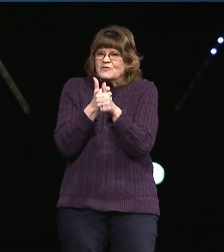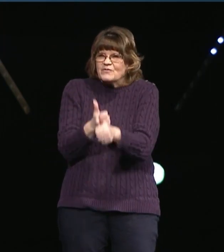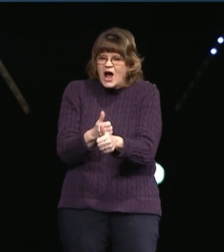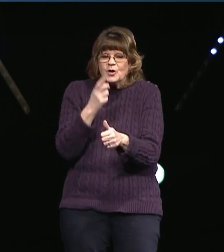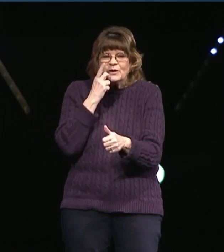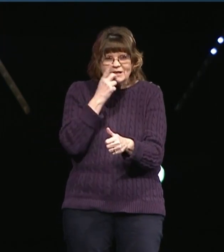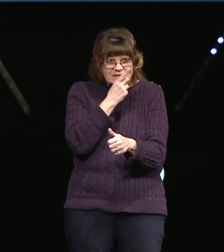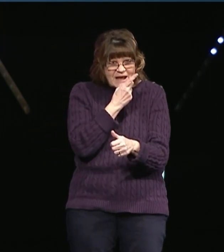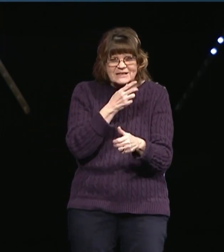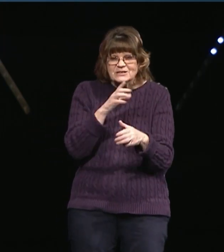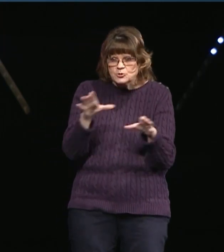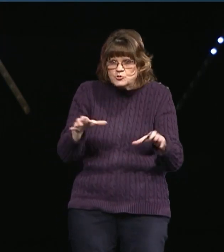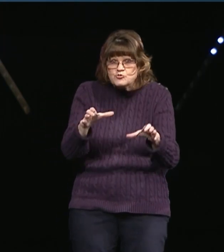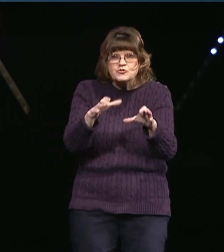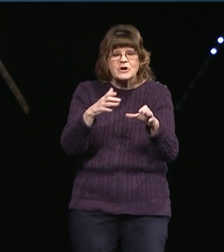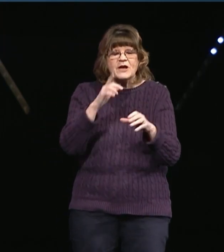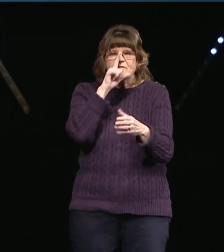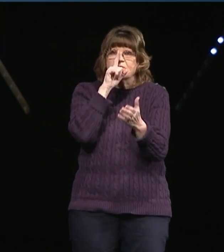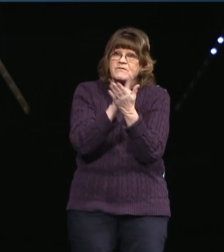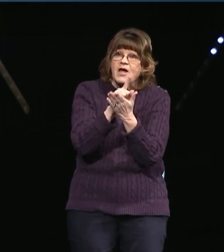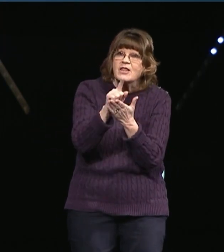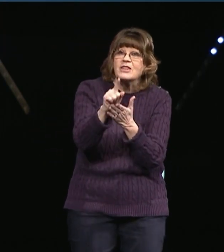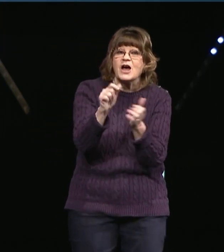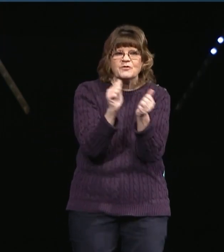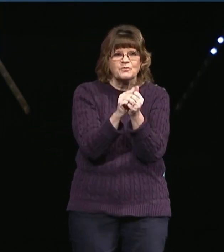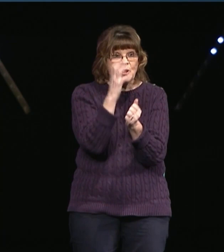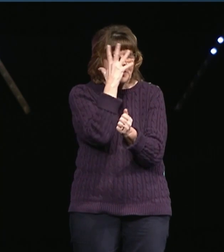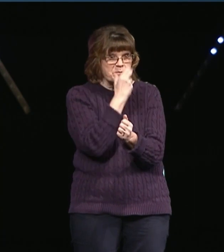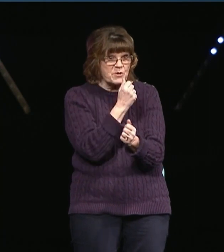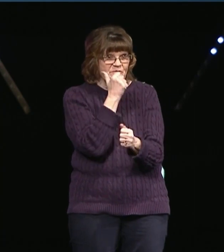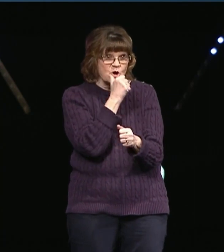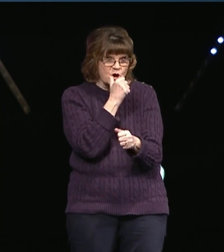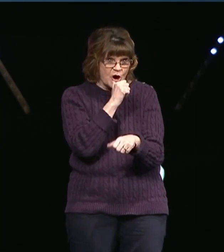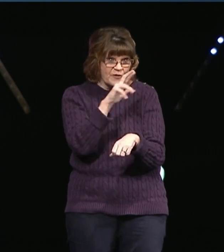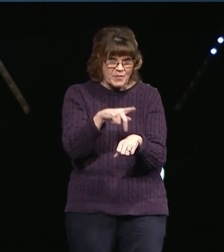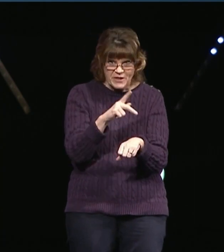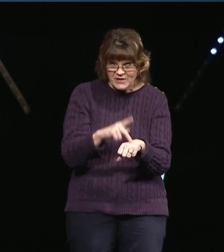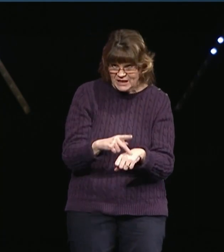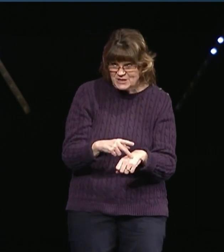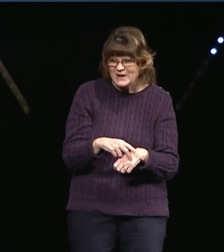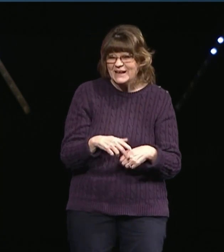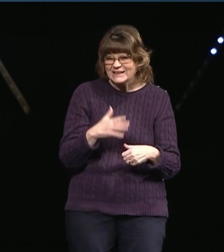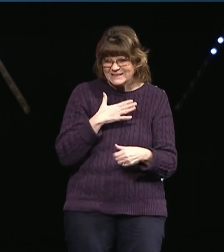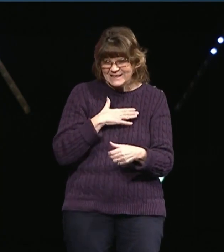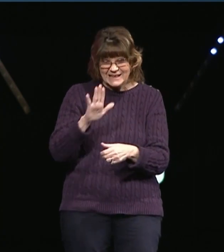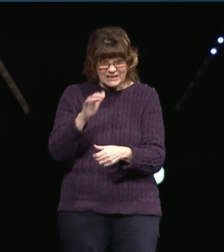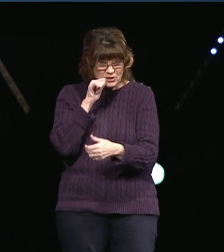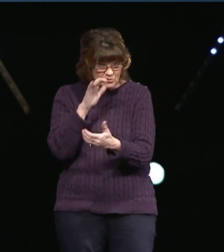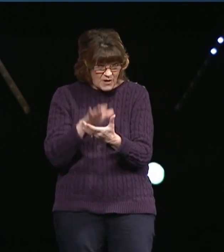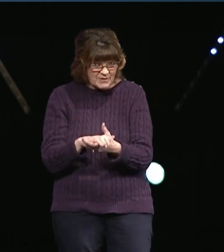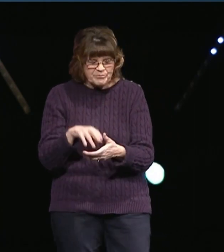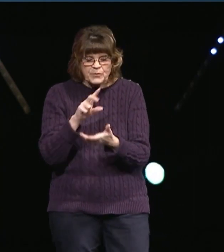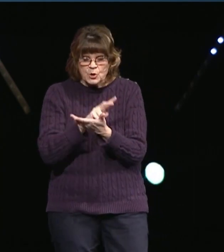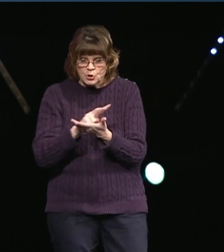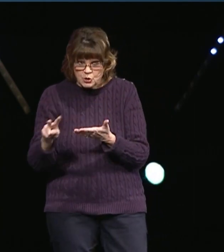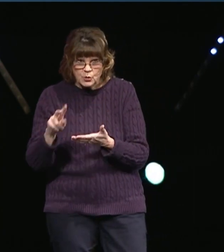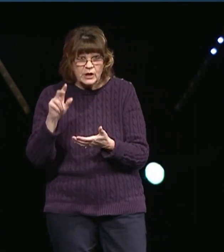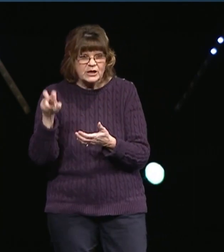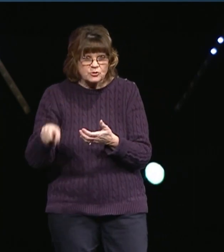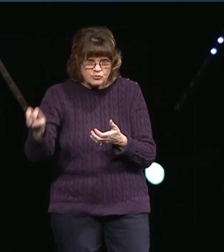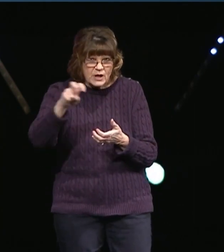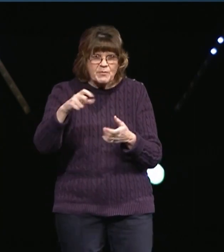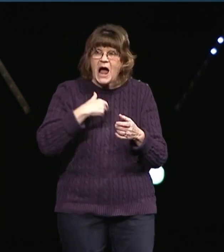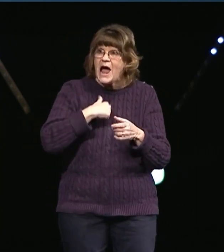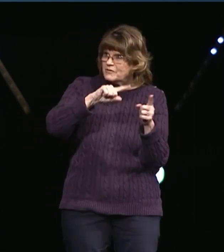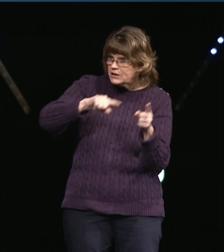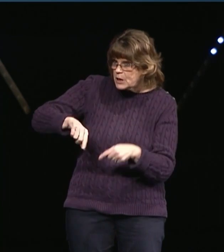Dennis's footsteps and fell in love with the beautiful girl from the Philippines. And after our two-week trip, I said, Dennis, I have